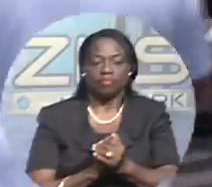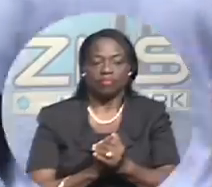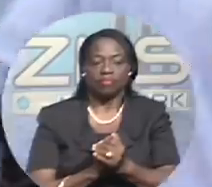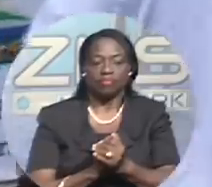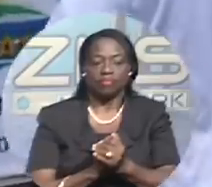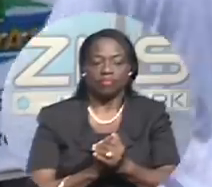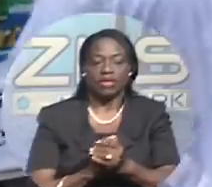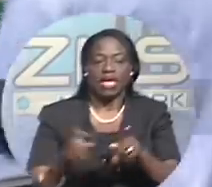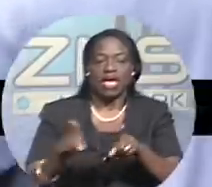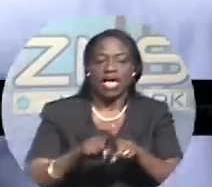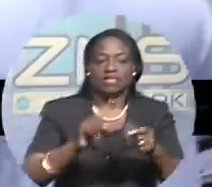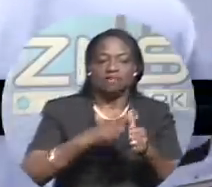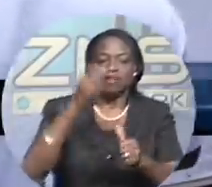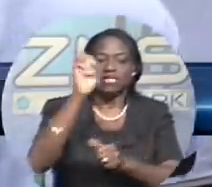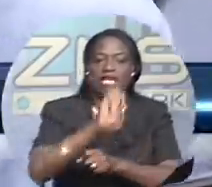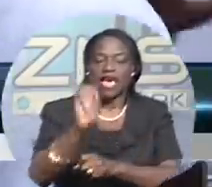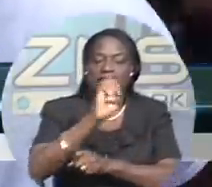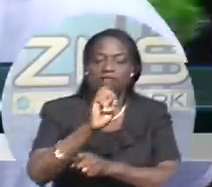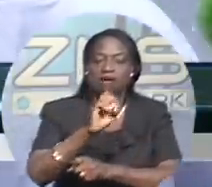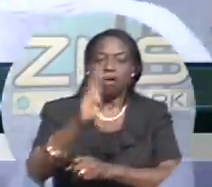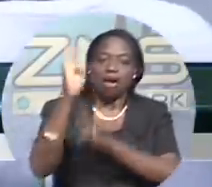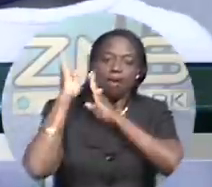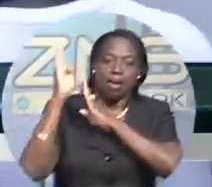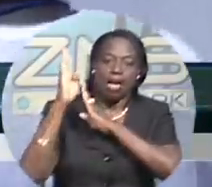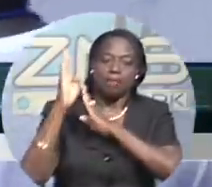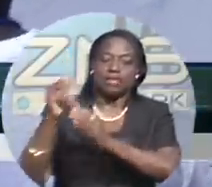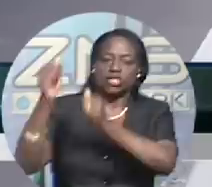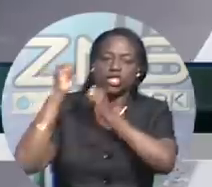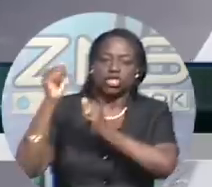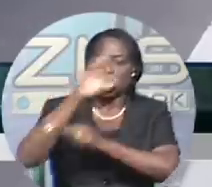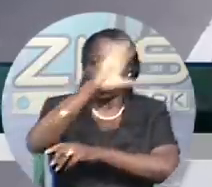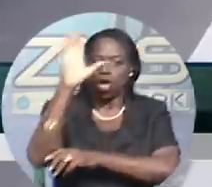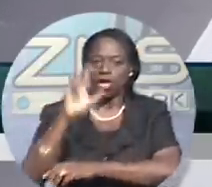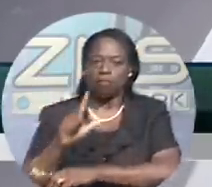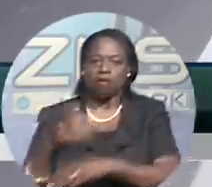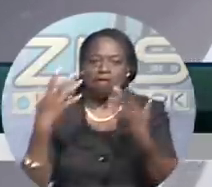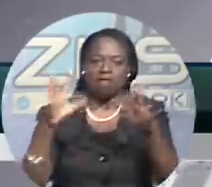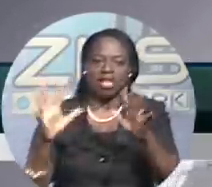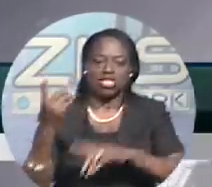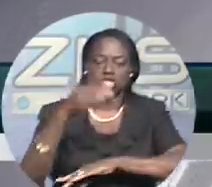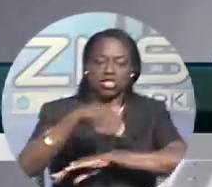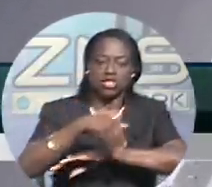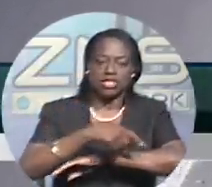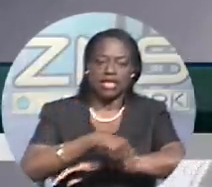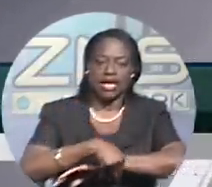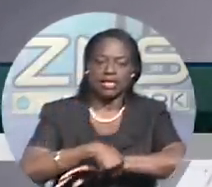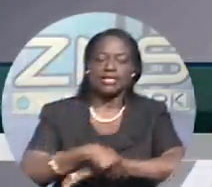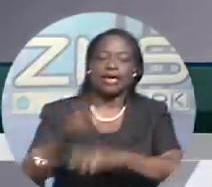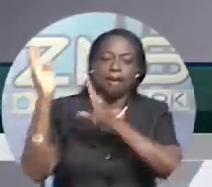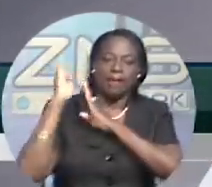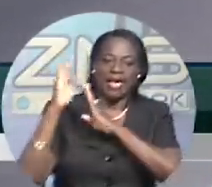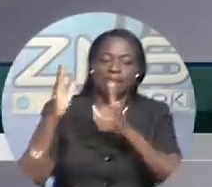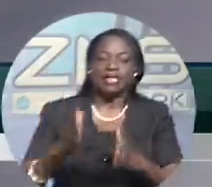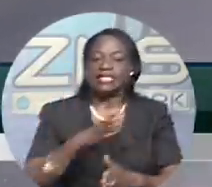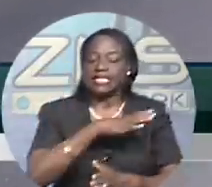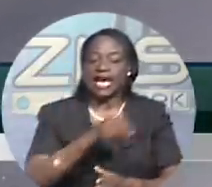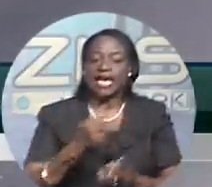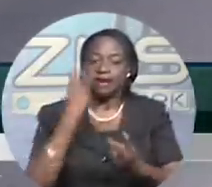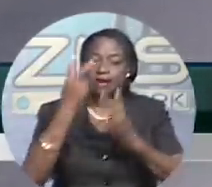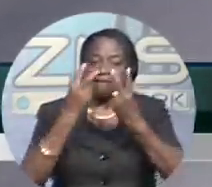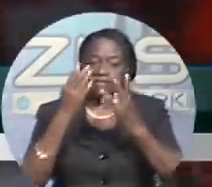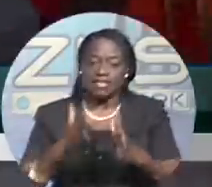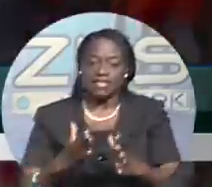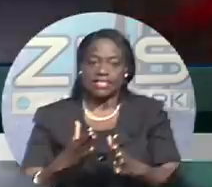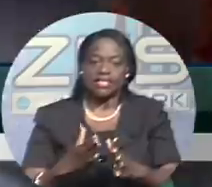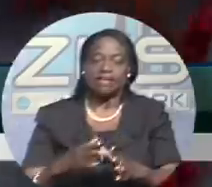As the first ever Bahamas Junkanoo Carnival comes to a close tonight, Bahamians and visitors alike made sure to end those festivities with